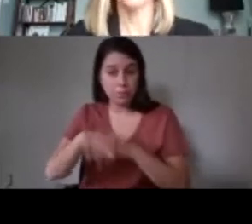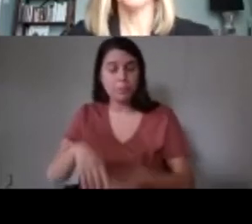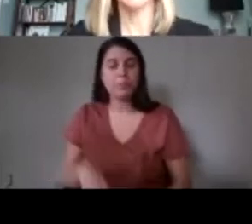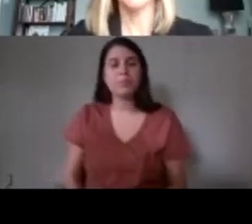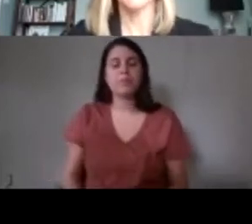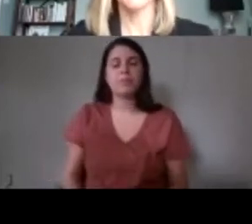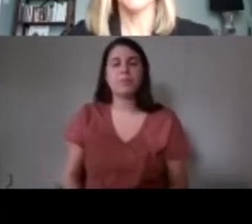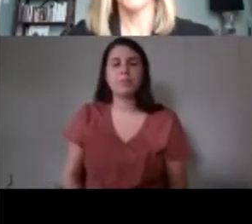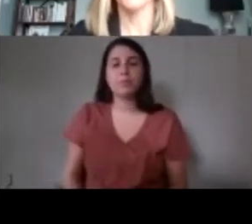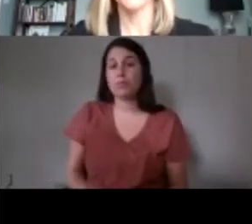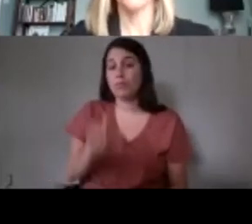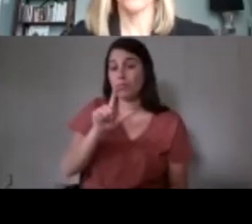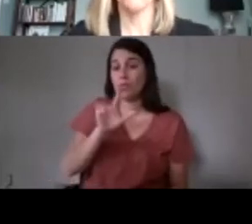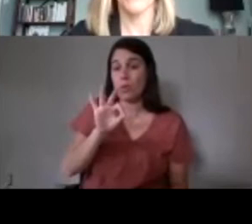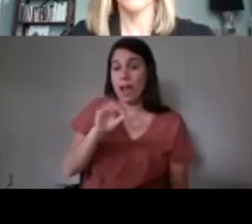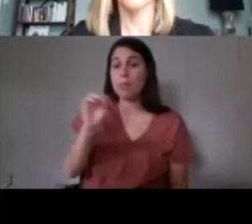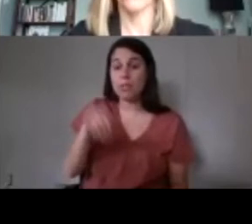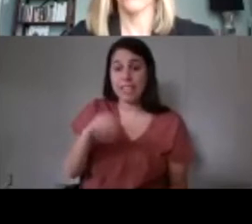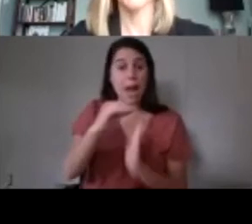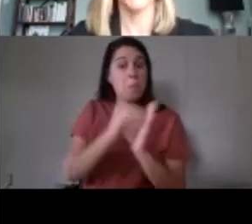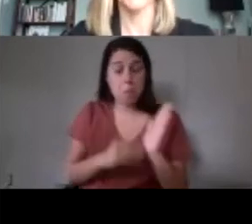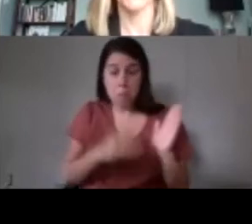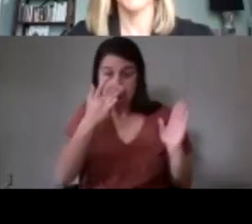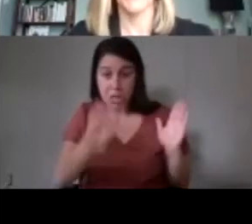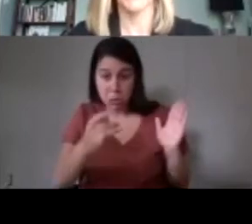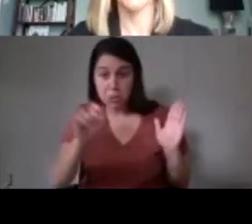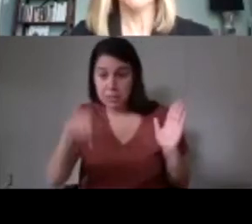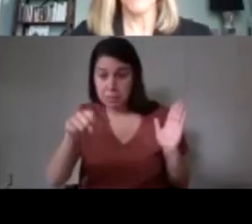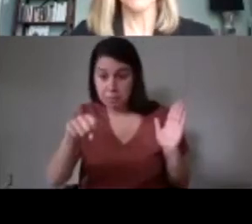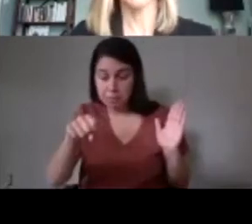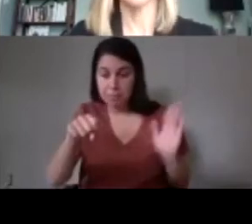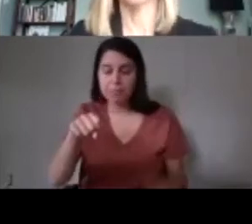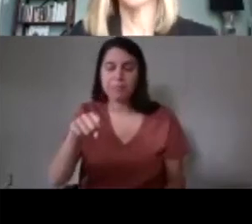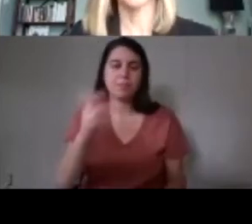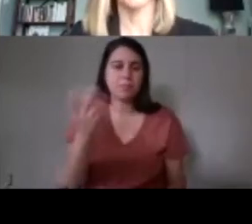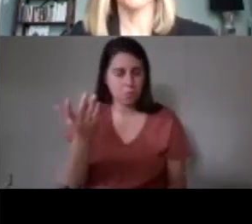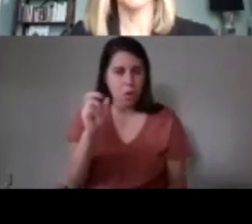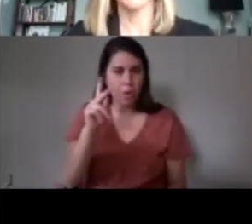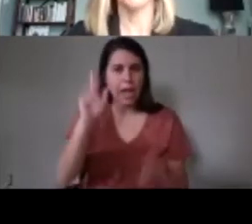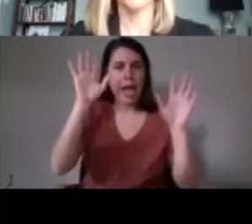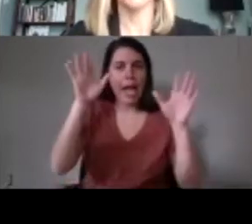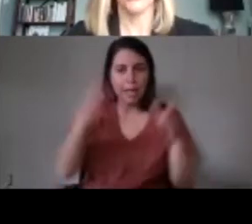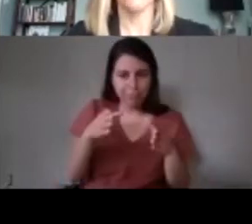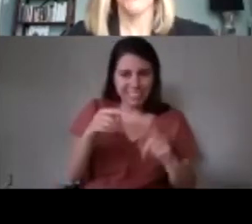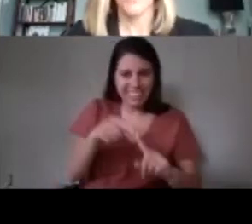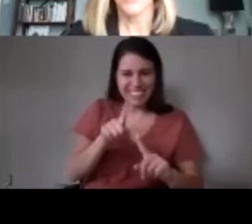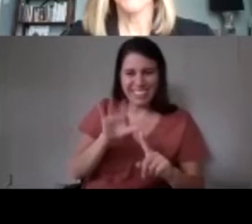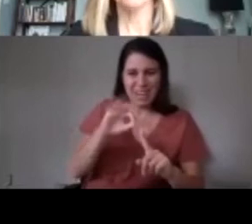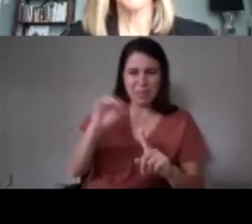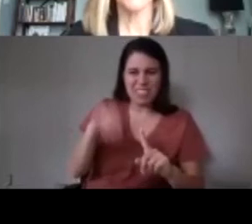29% completed an interest form. And of course, you would say, well, that's, certainly relatively